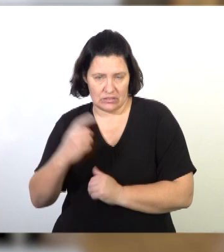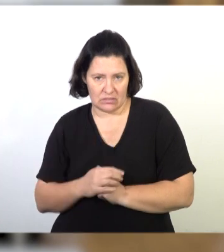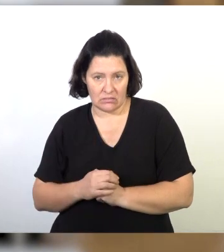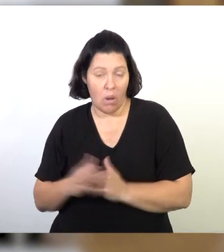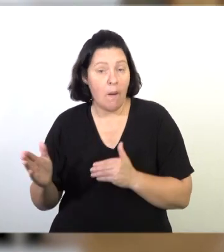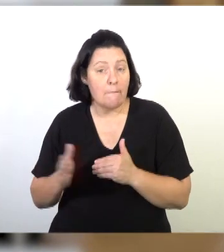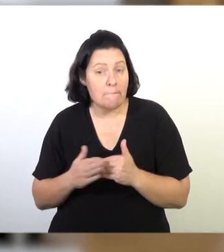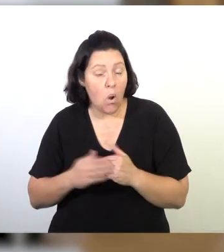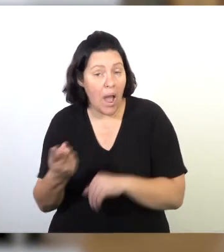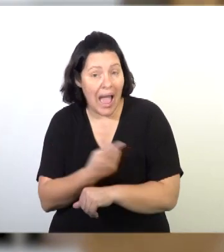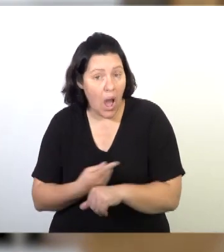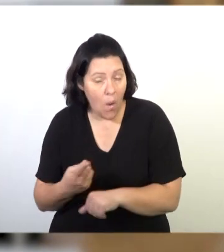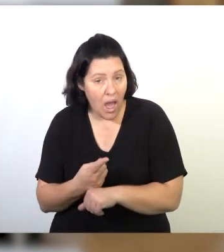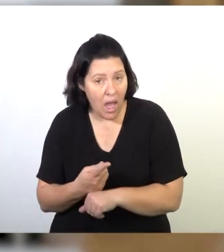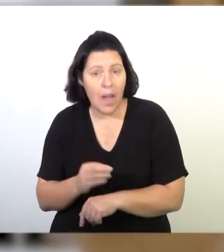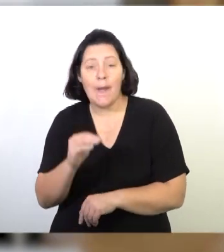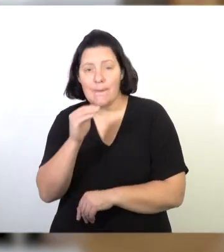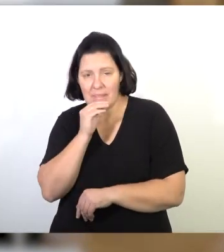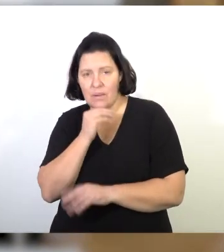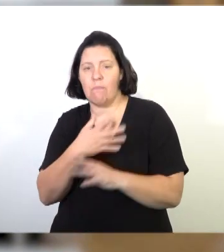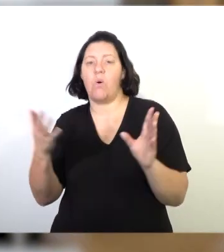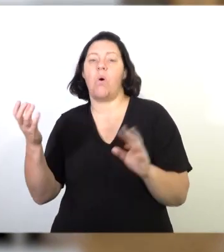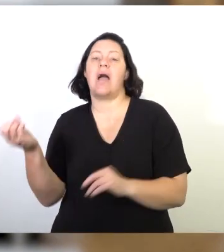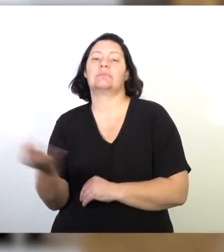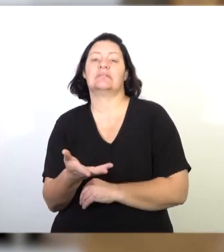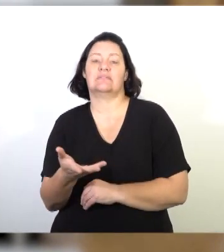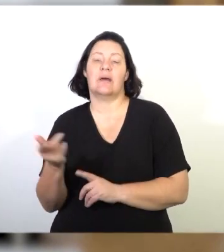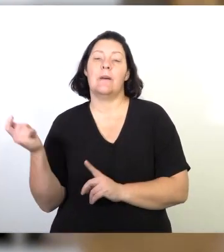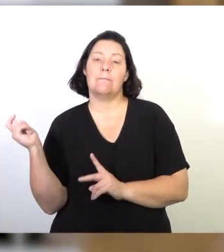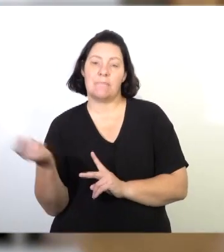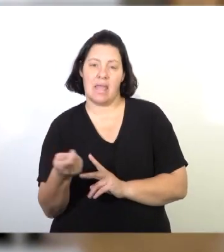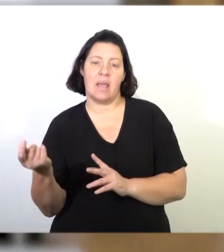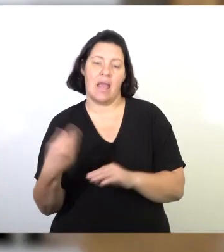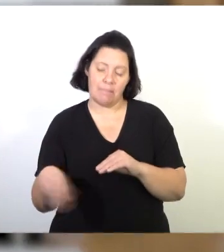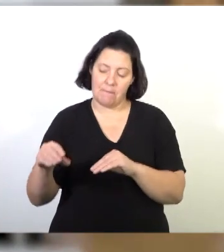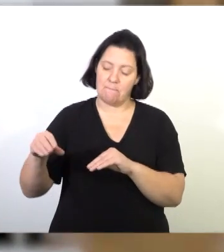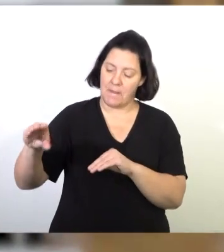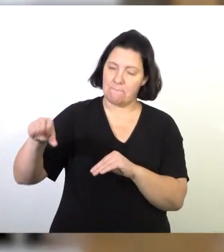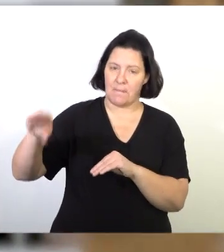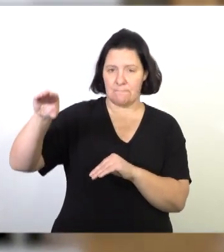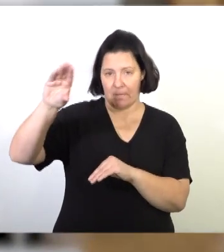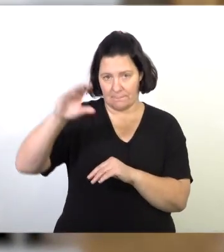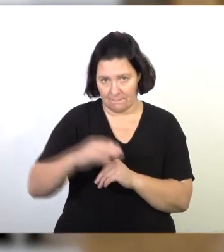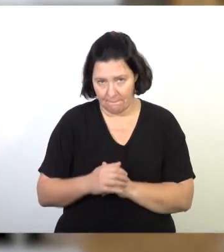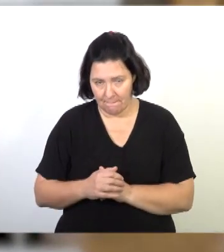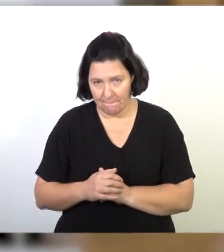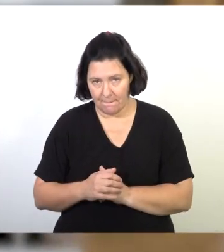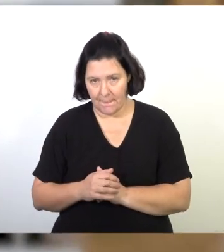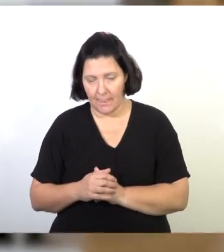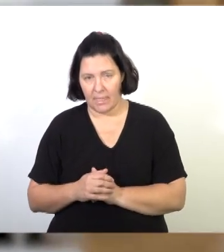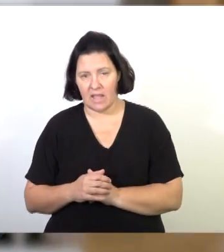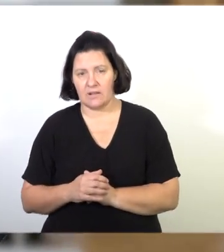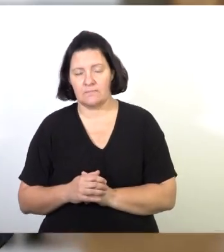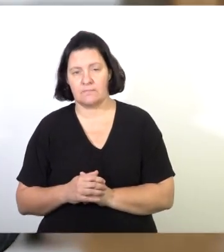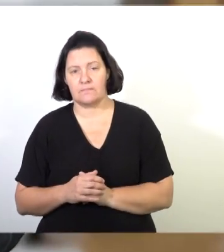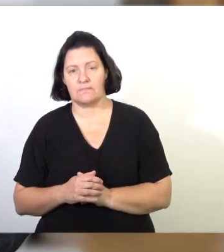simply means more hours that they will spend fixing the geyser, more money they will pay on top of the 200 rands, which